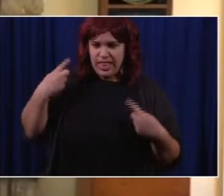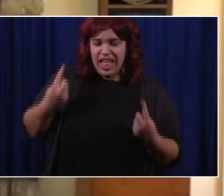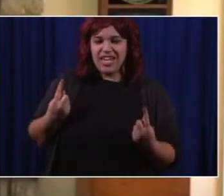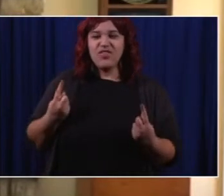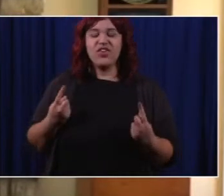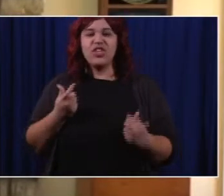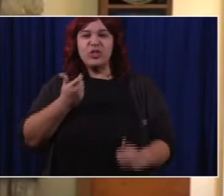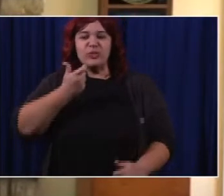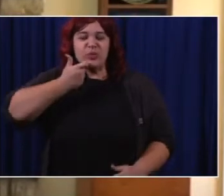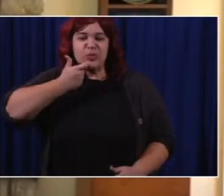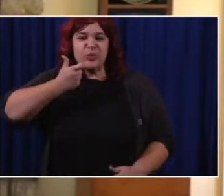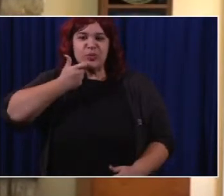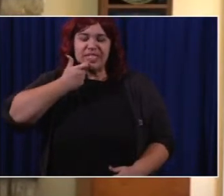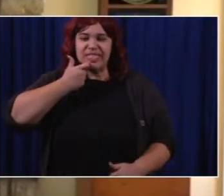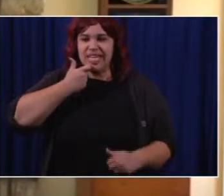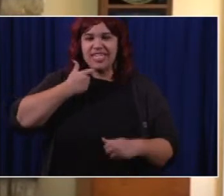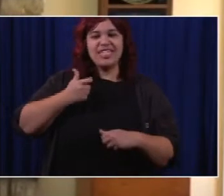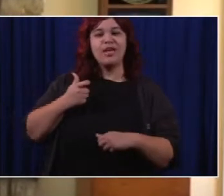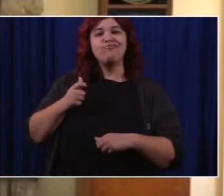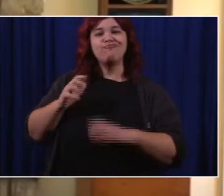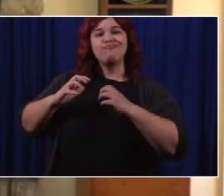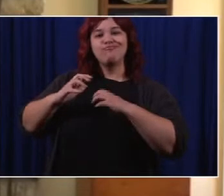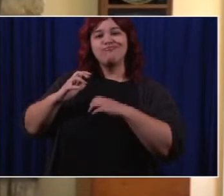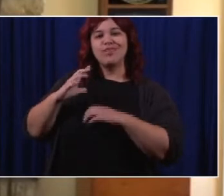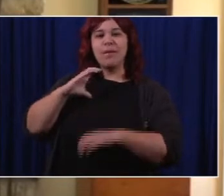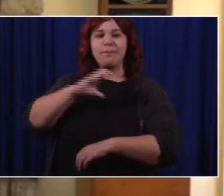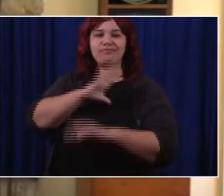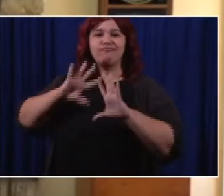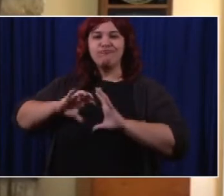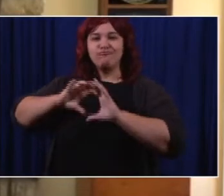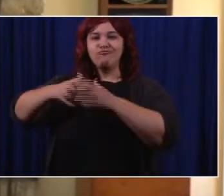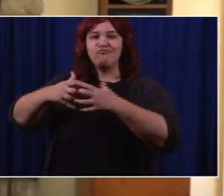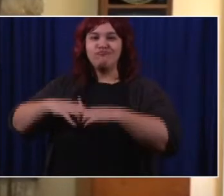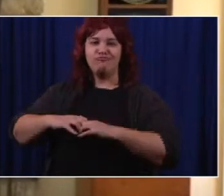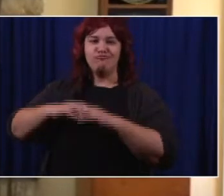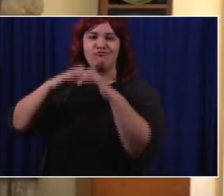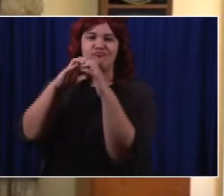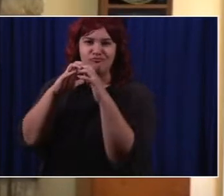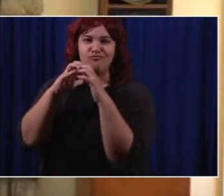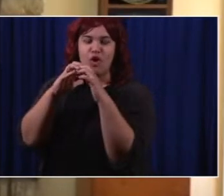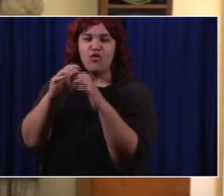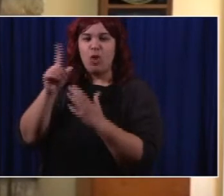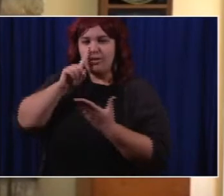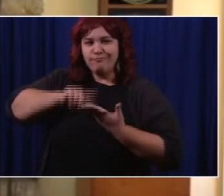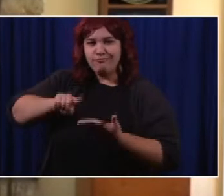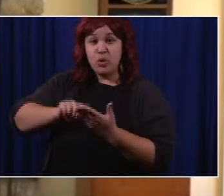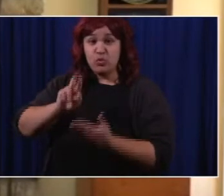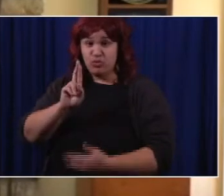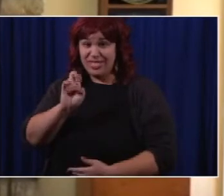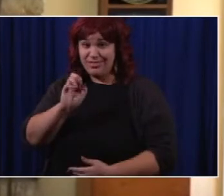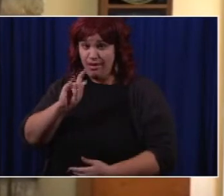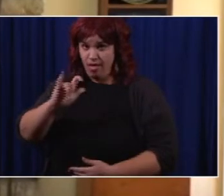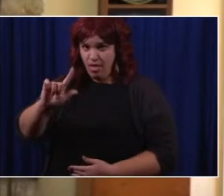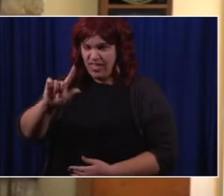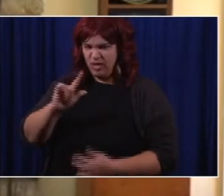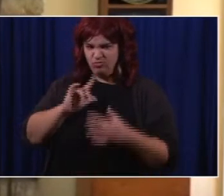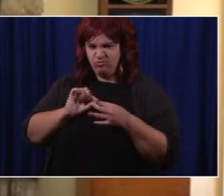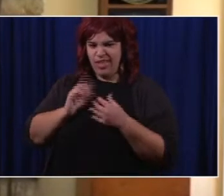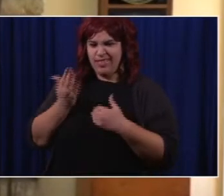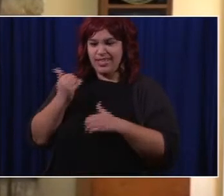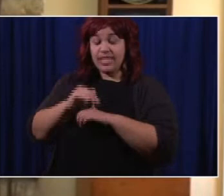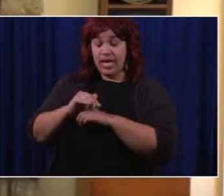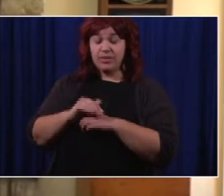retail compliance unit you spoke about last night. If masks work for flu and other respiratory